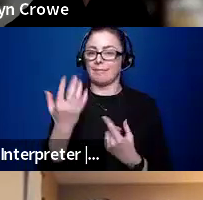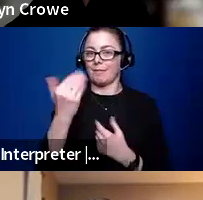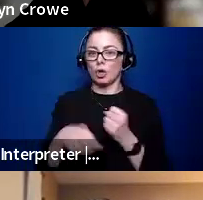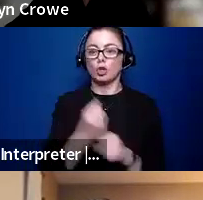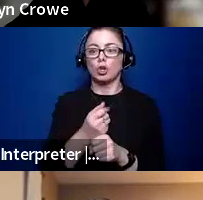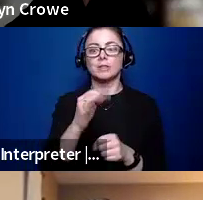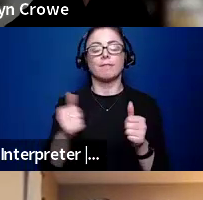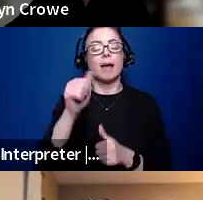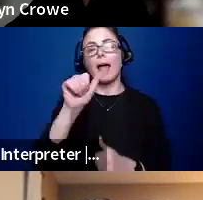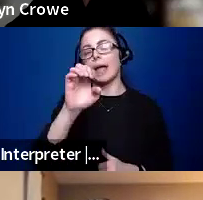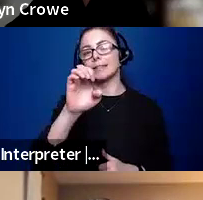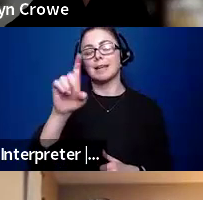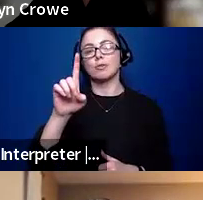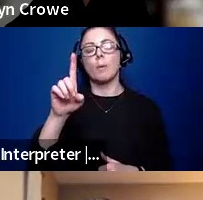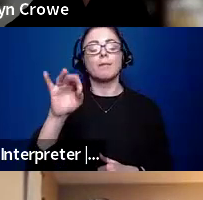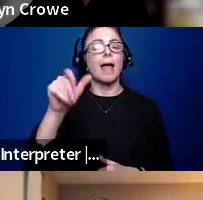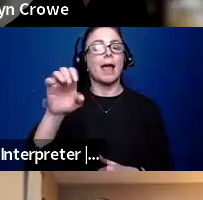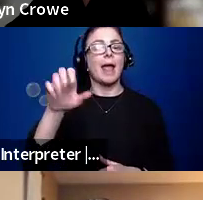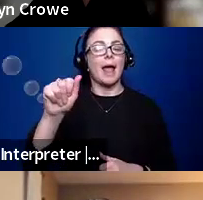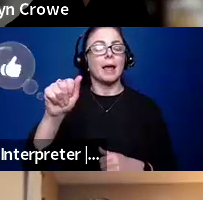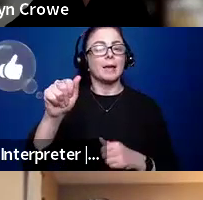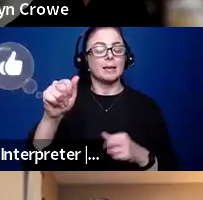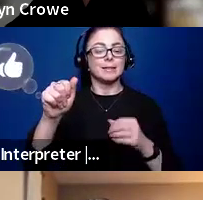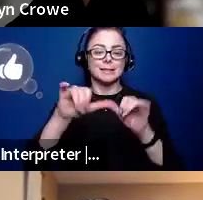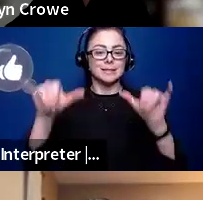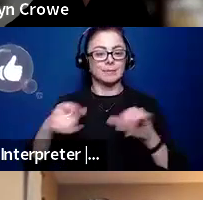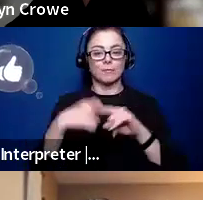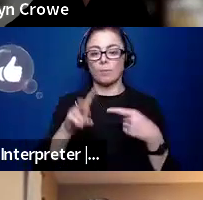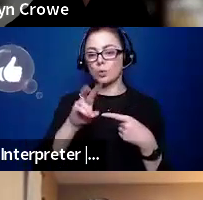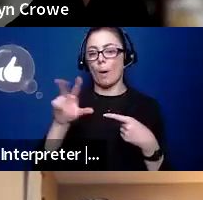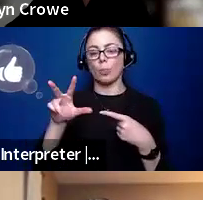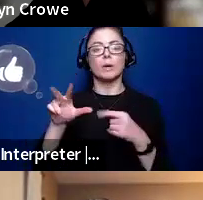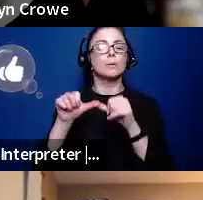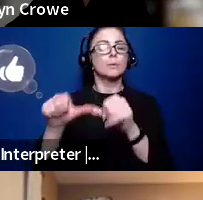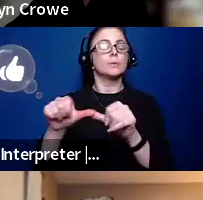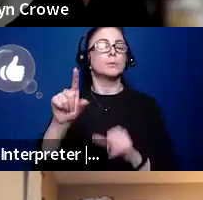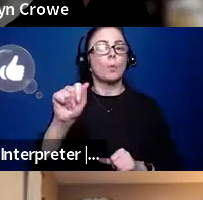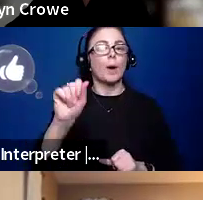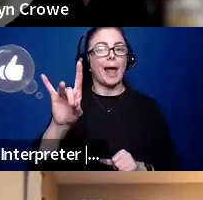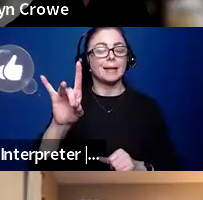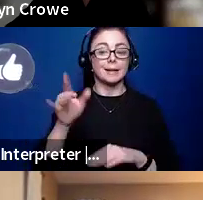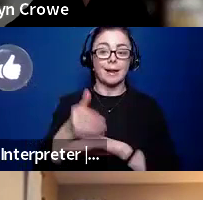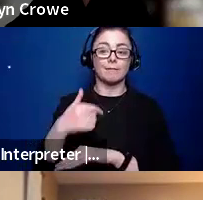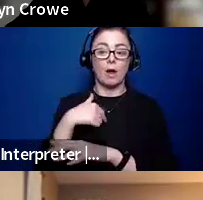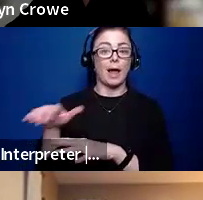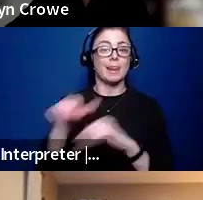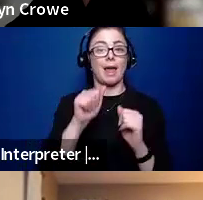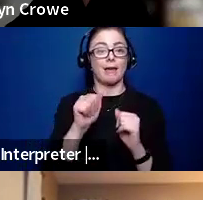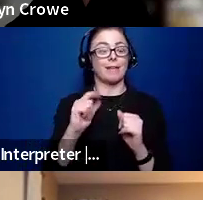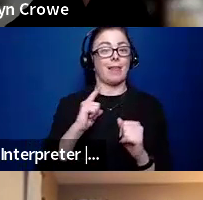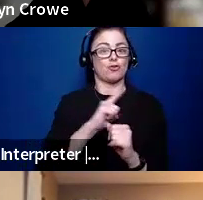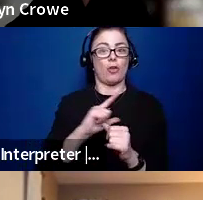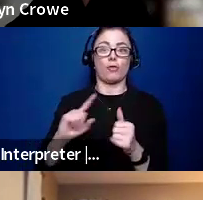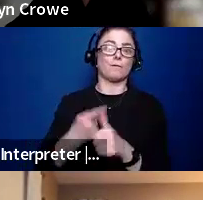director of the area education agency system from 03 to 2018 after I left the legislature the first time. And